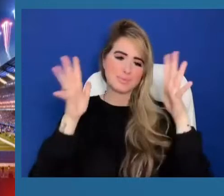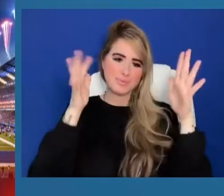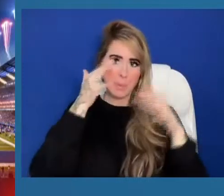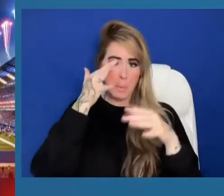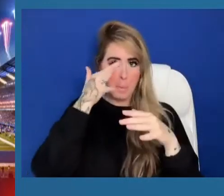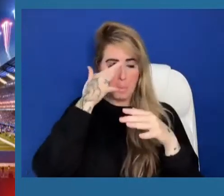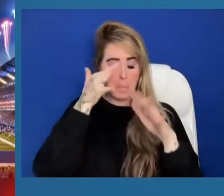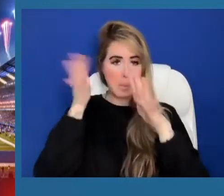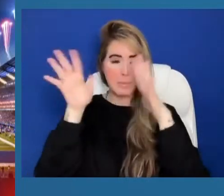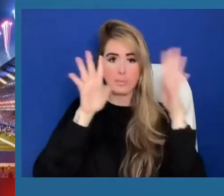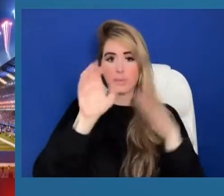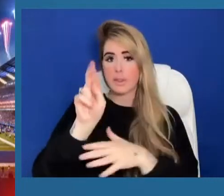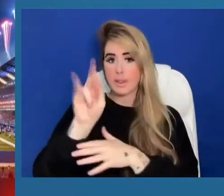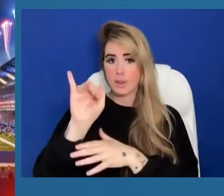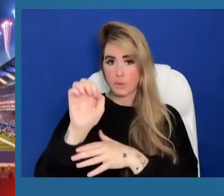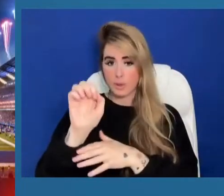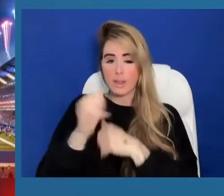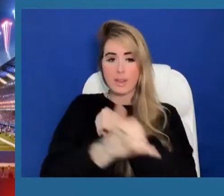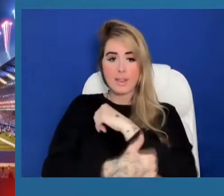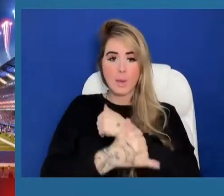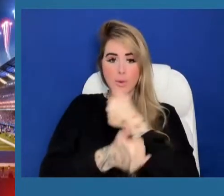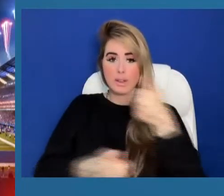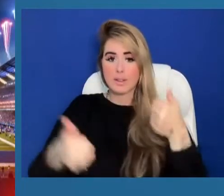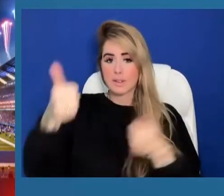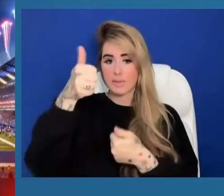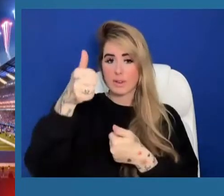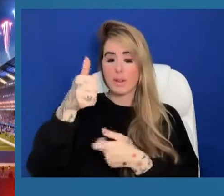Erie County Executive Mark Poloncarz.